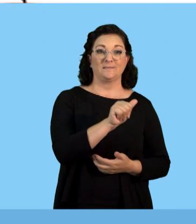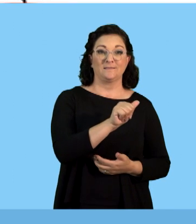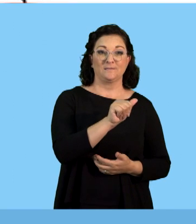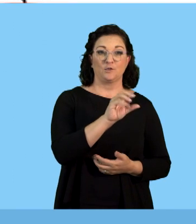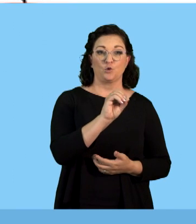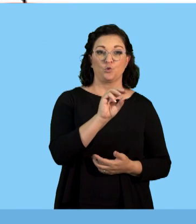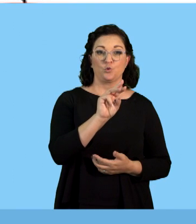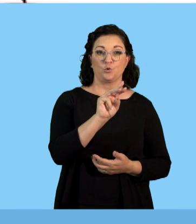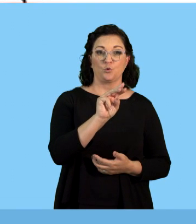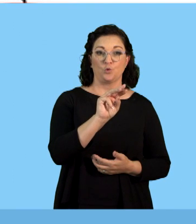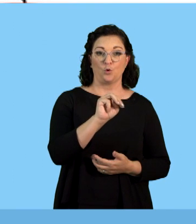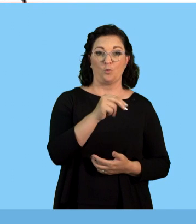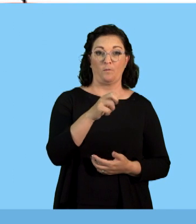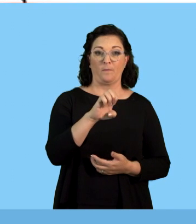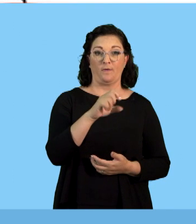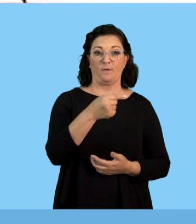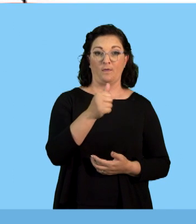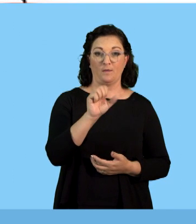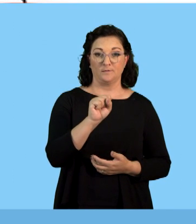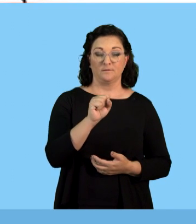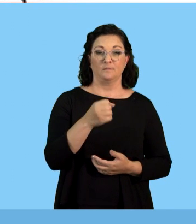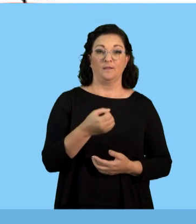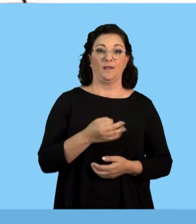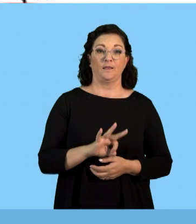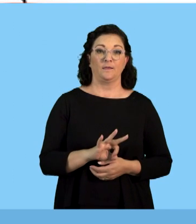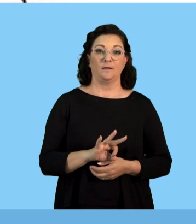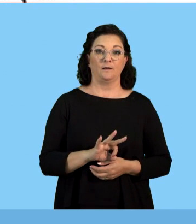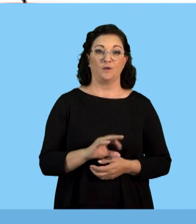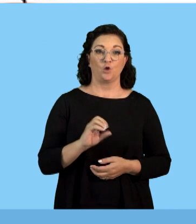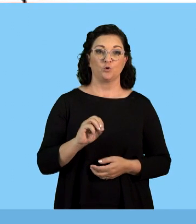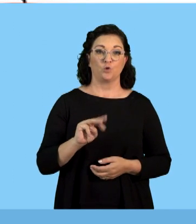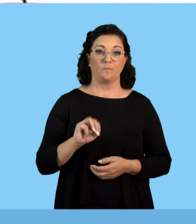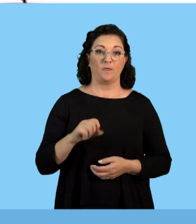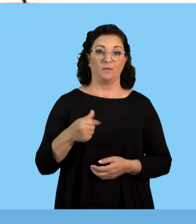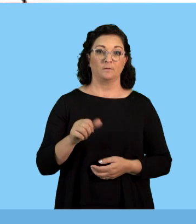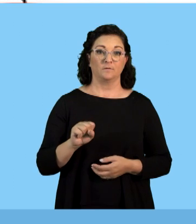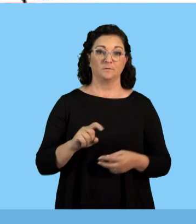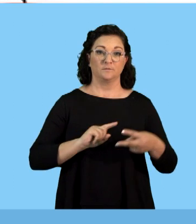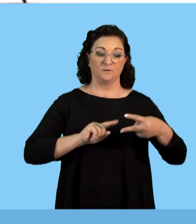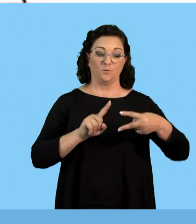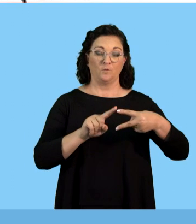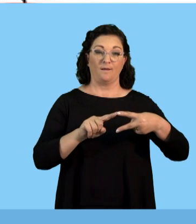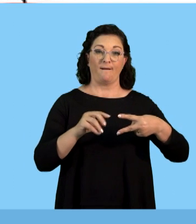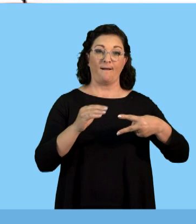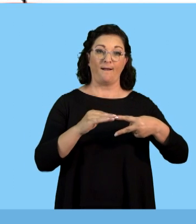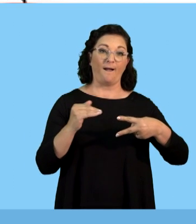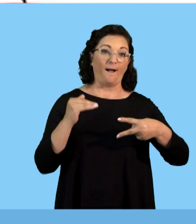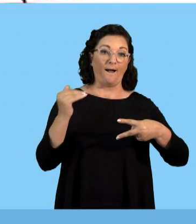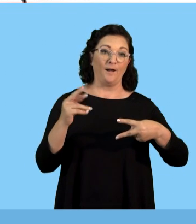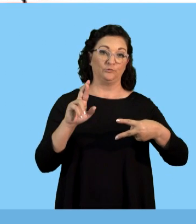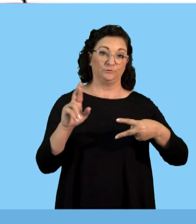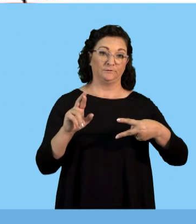ohms and light bulb number 2 has a resistance of 3 ohms, light bulb number 1 has a higher resistance as compared to light bulb number